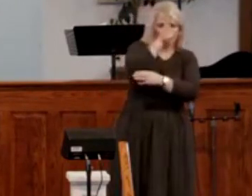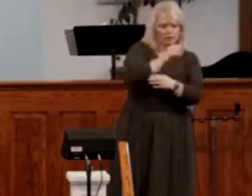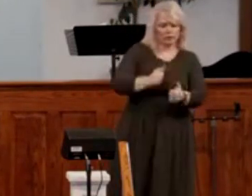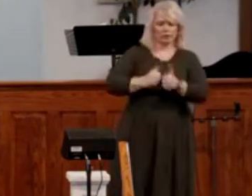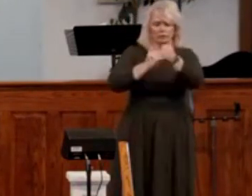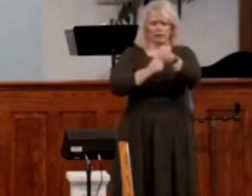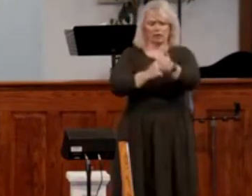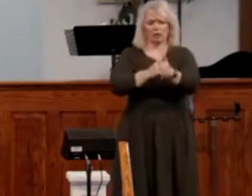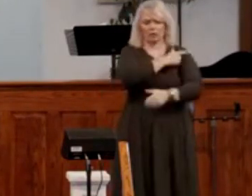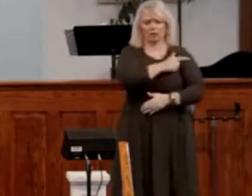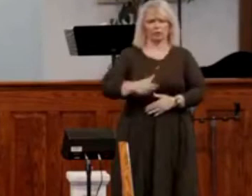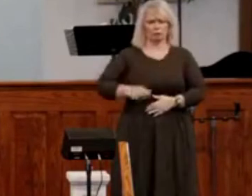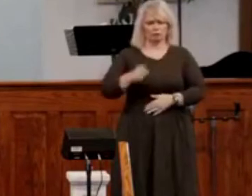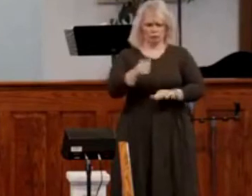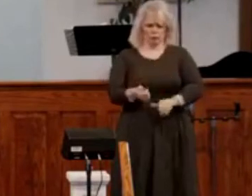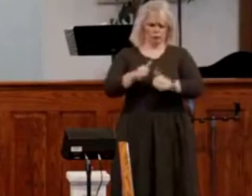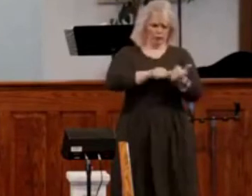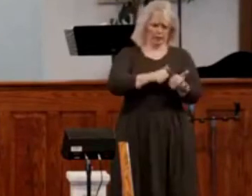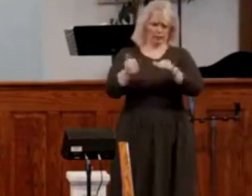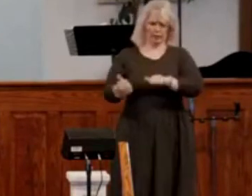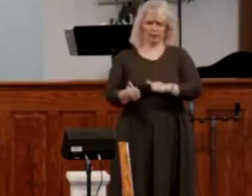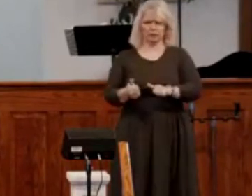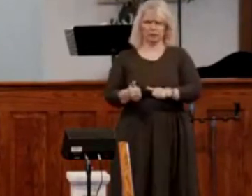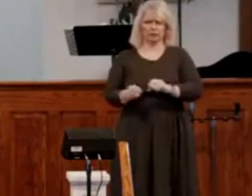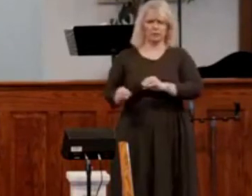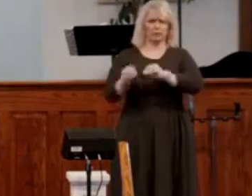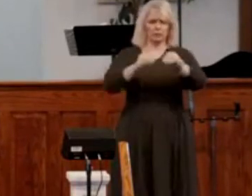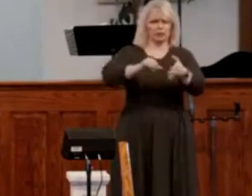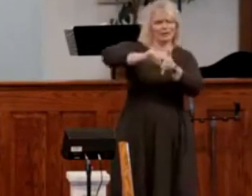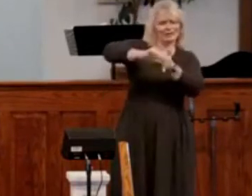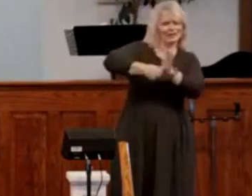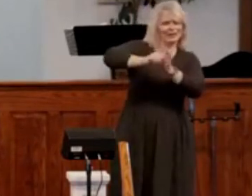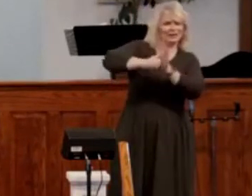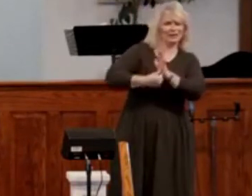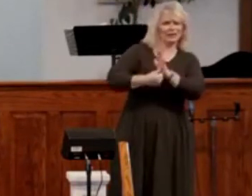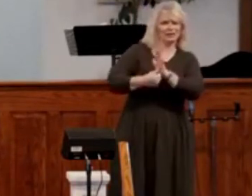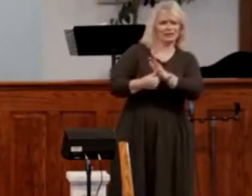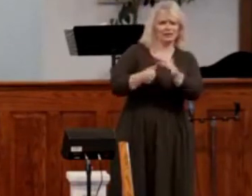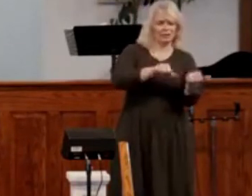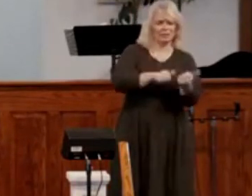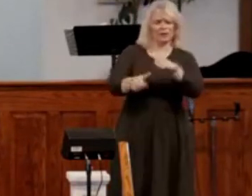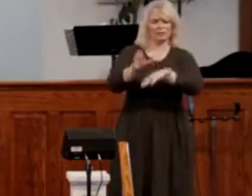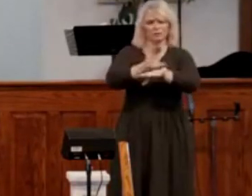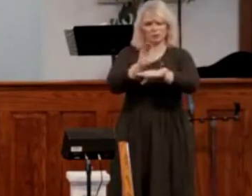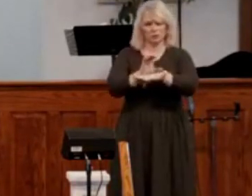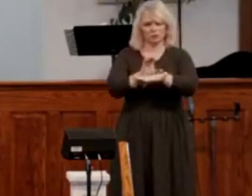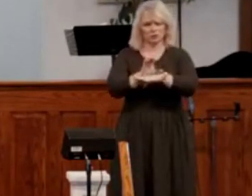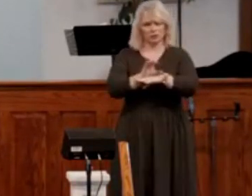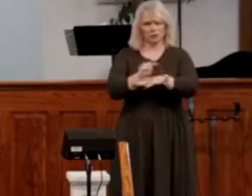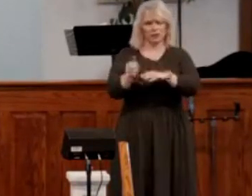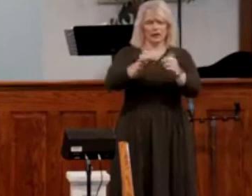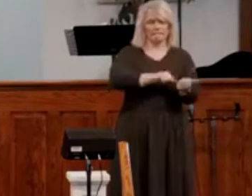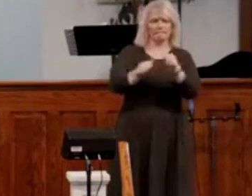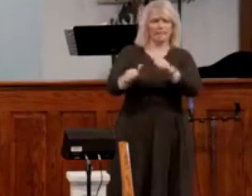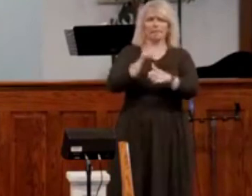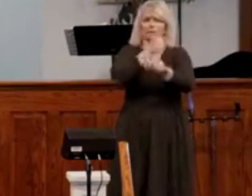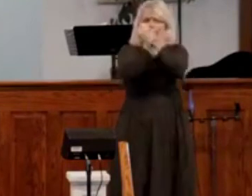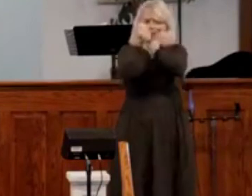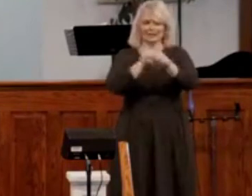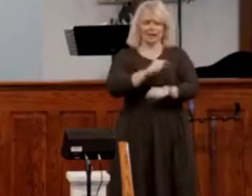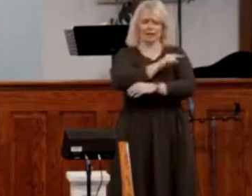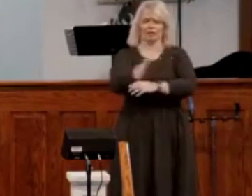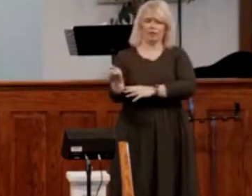are you baptized? We put such an emphasis in the Baptist church about the fact that baptism doesn't save